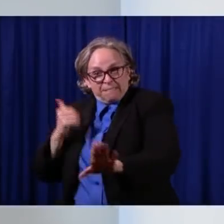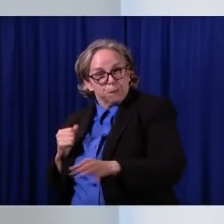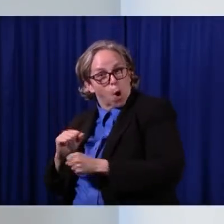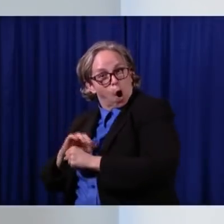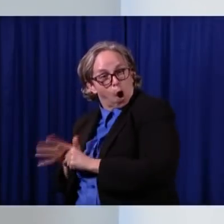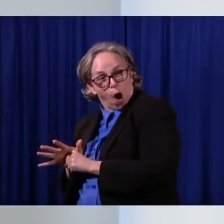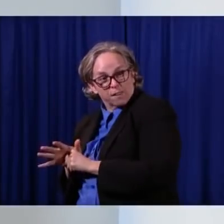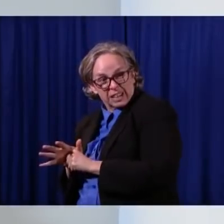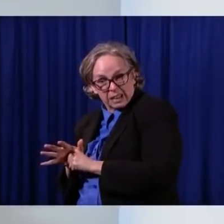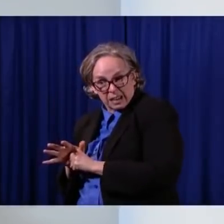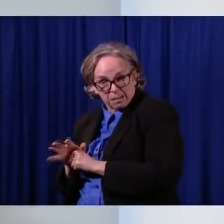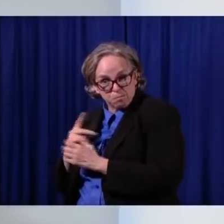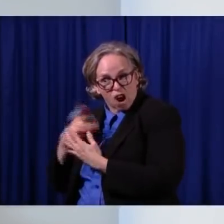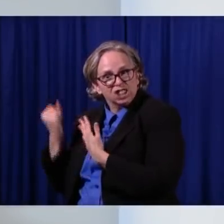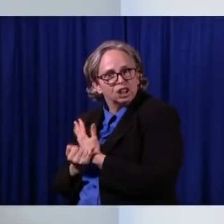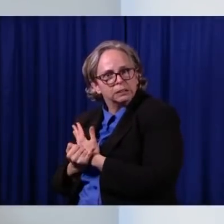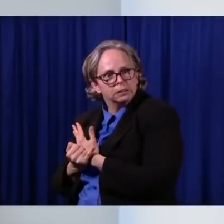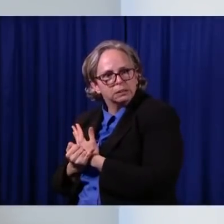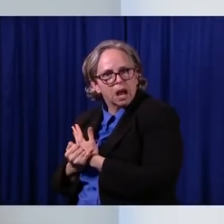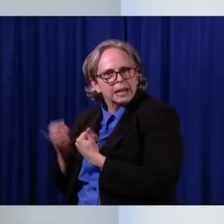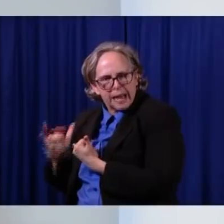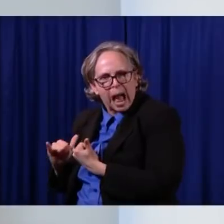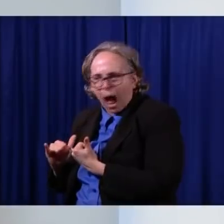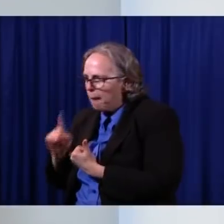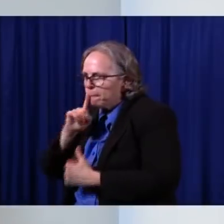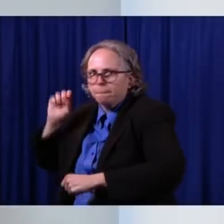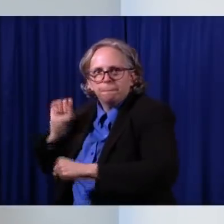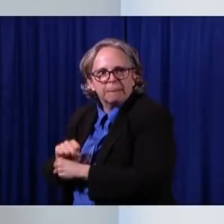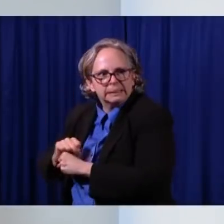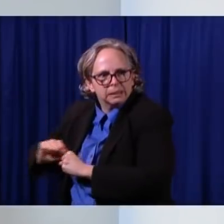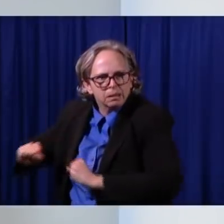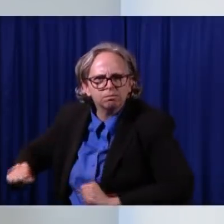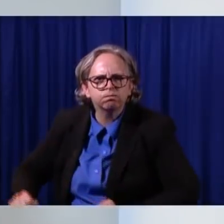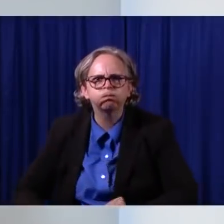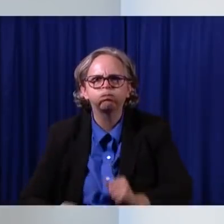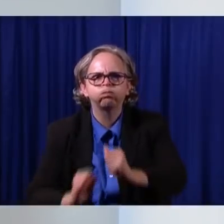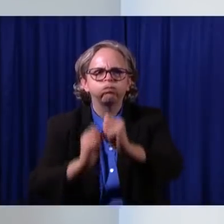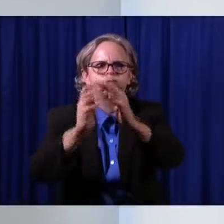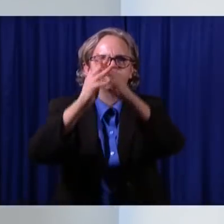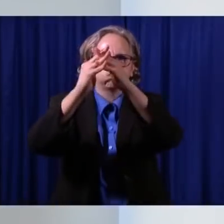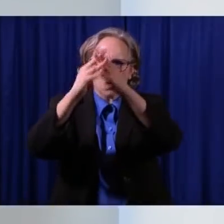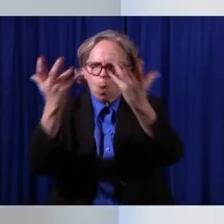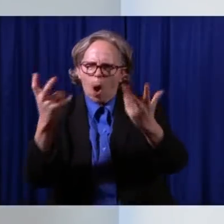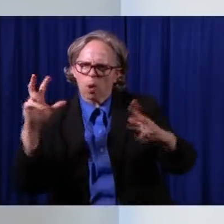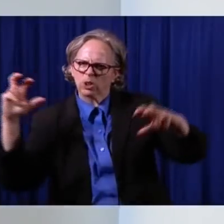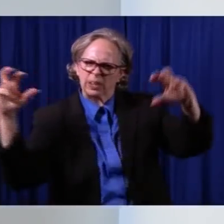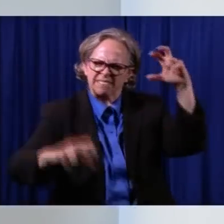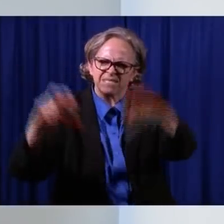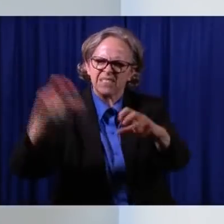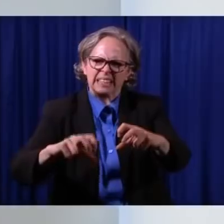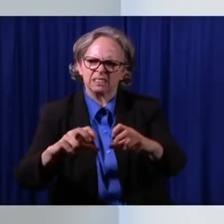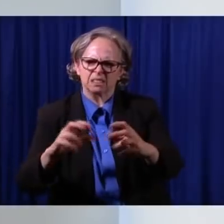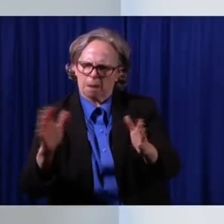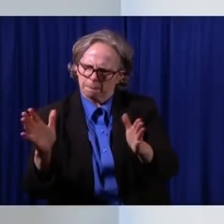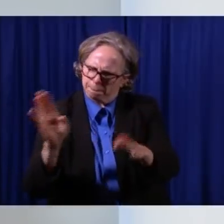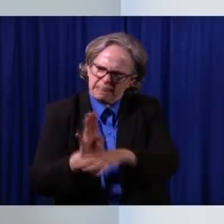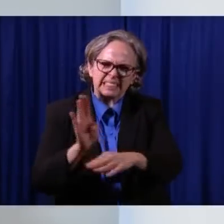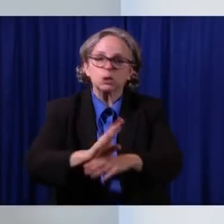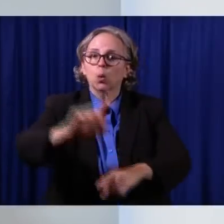for Ohio, is now beginning to make these investments and start helping to grow businesses in our state,